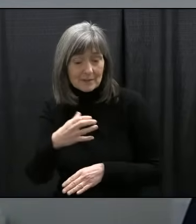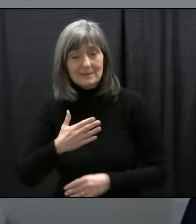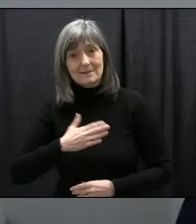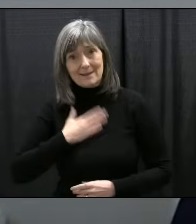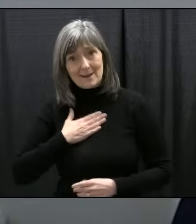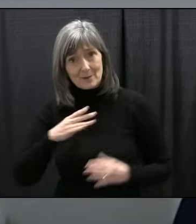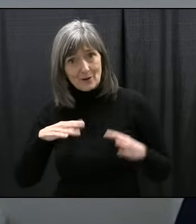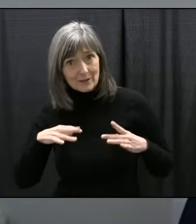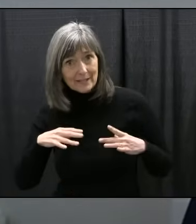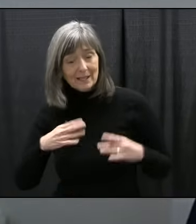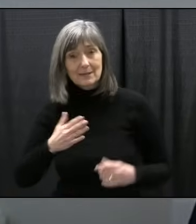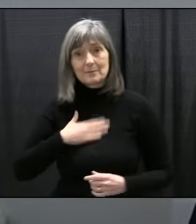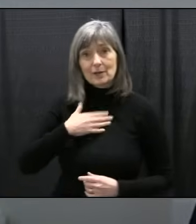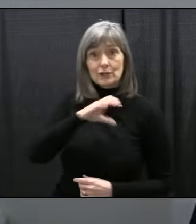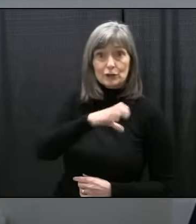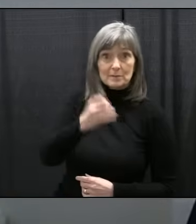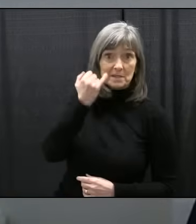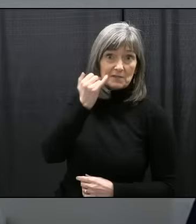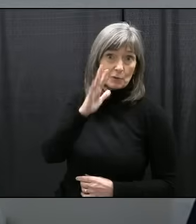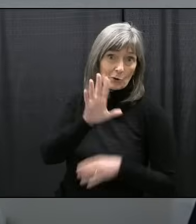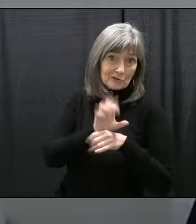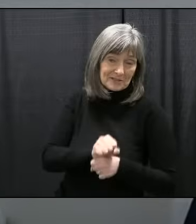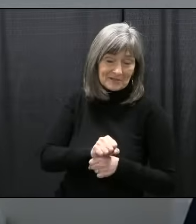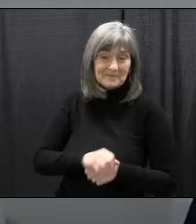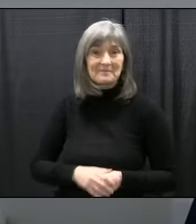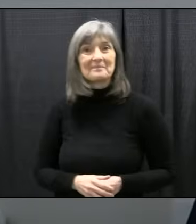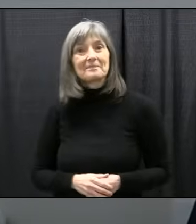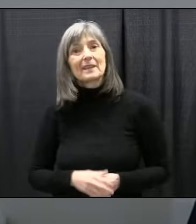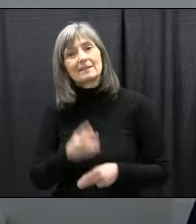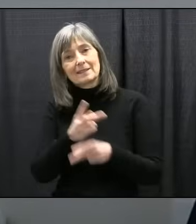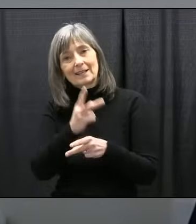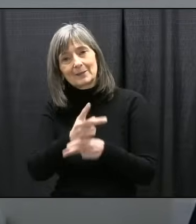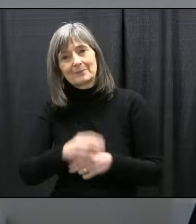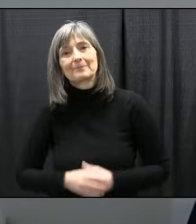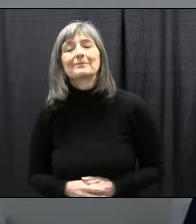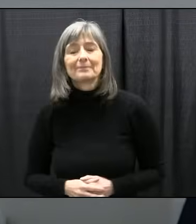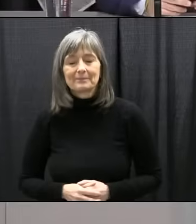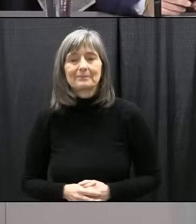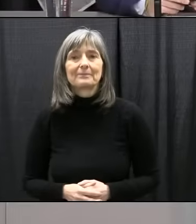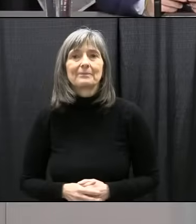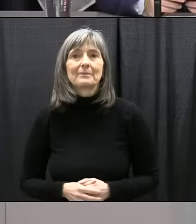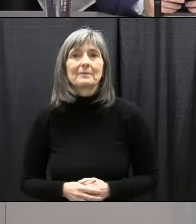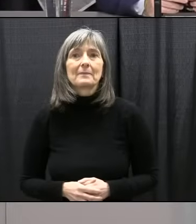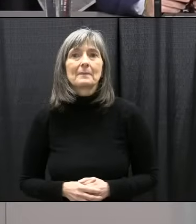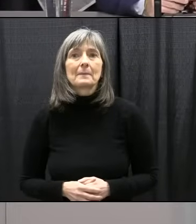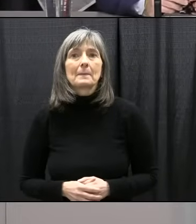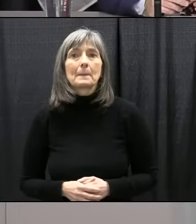happy holidays, a Merry Christmas, if that's your tradition, and take care. Thank you.